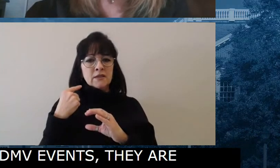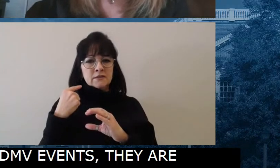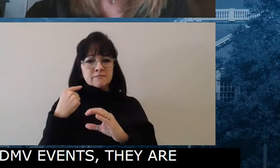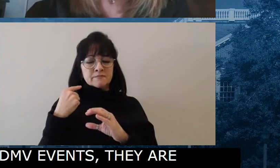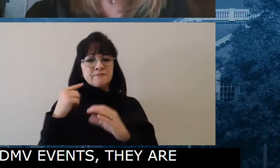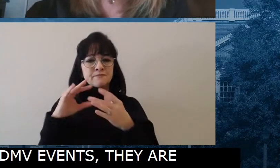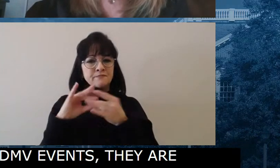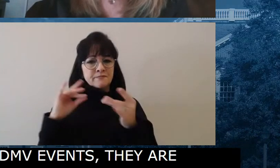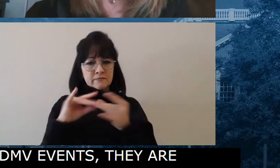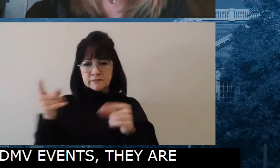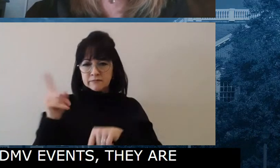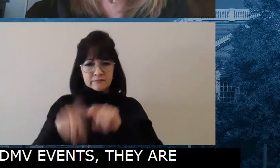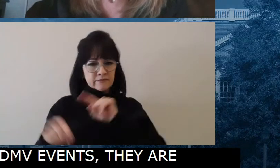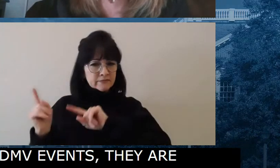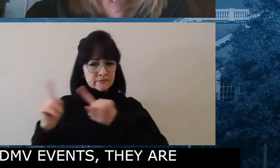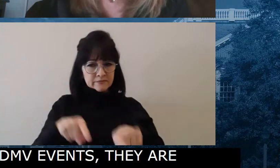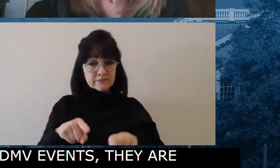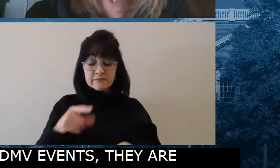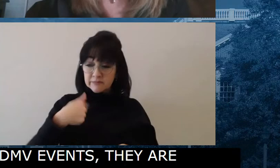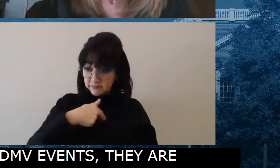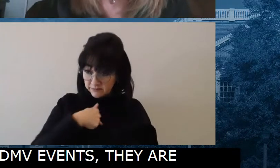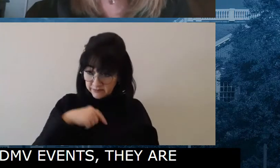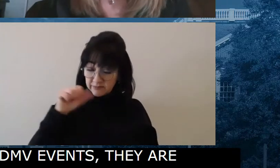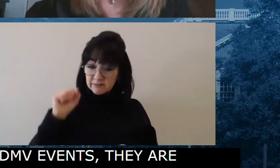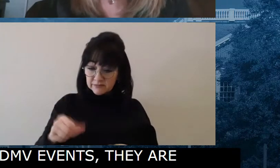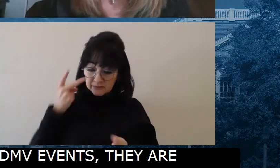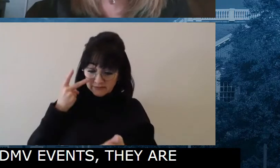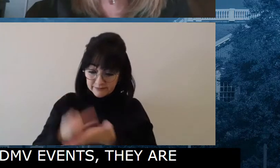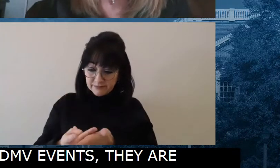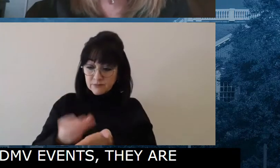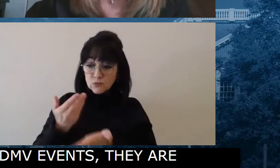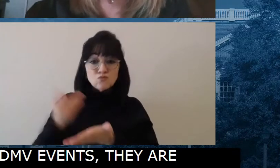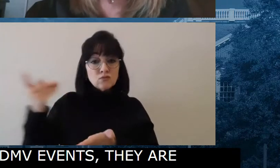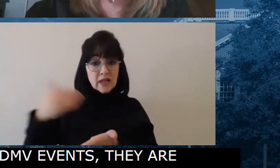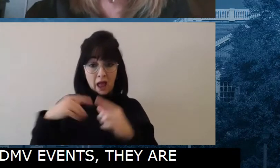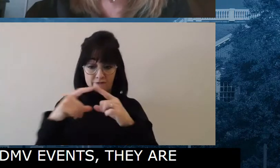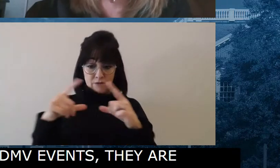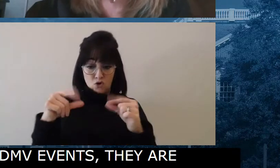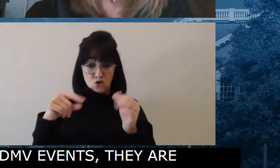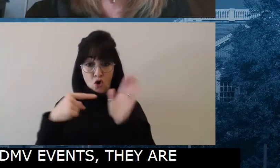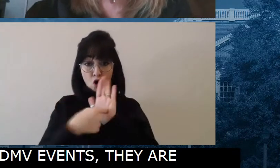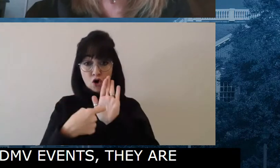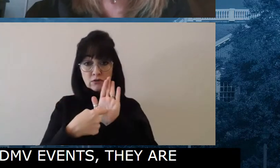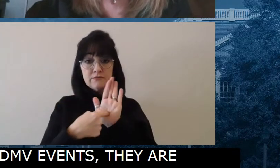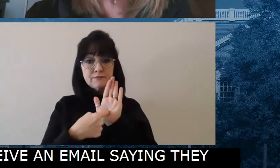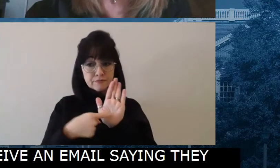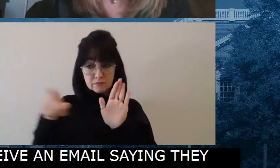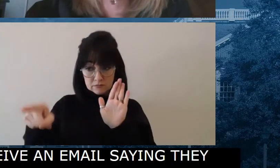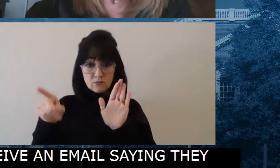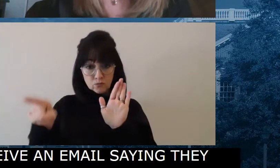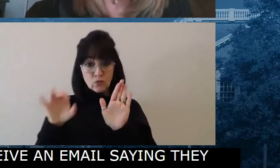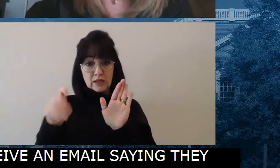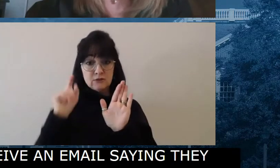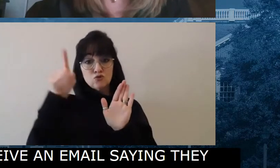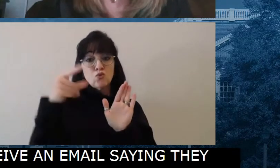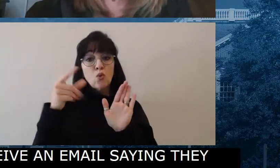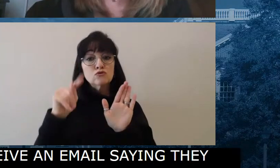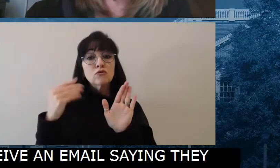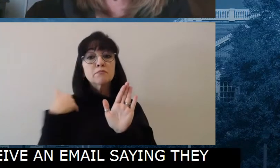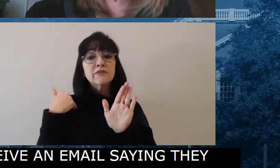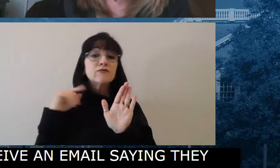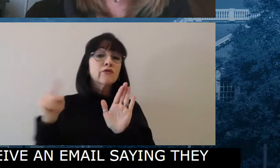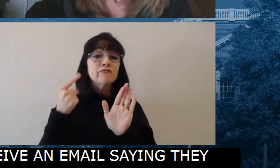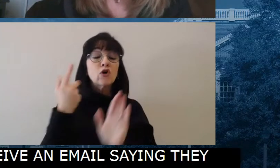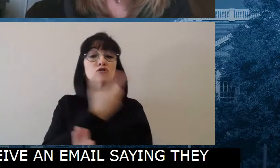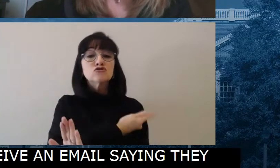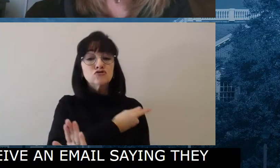one, and we told them if we were able to validate it when they got here with their card that had their location on it, we would honor and let them through. Now it's a